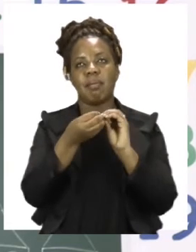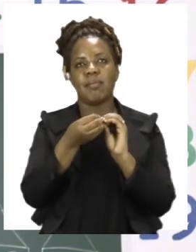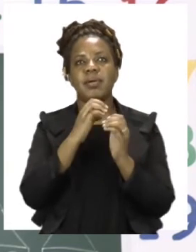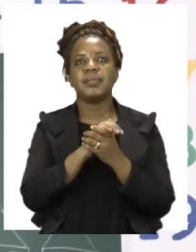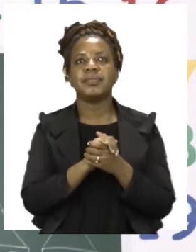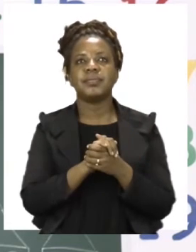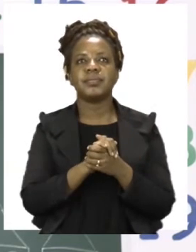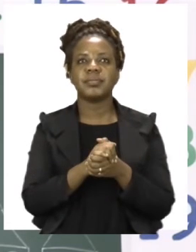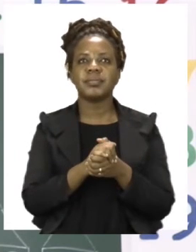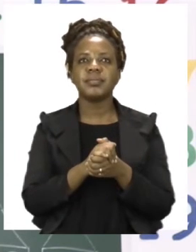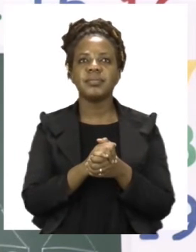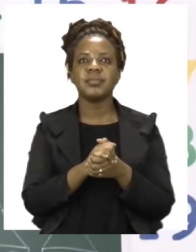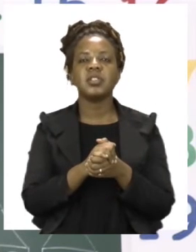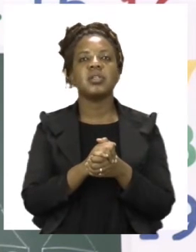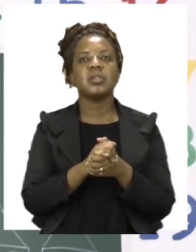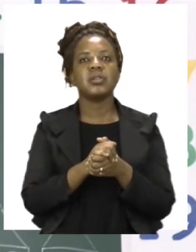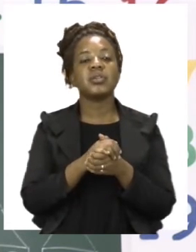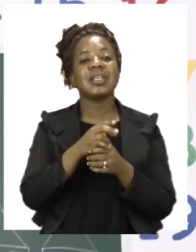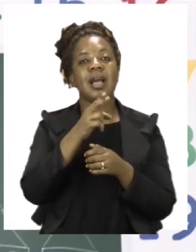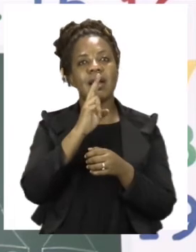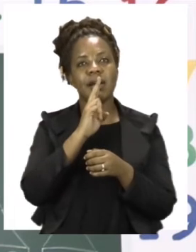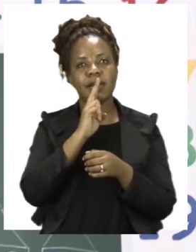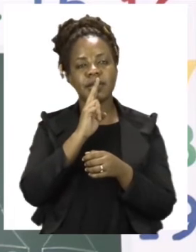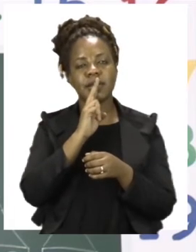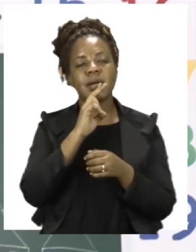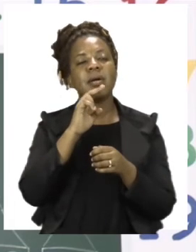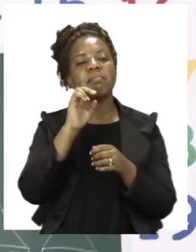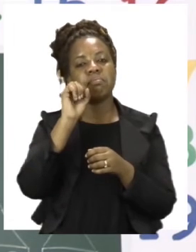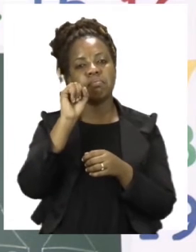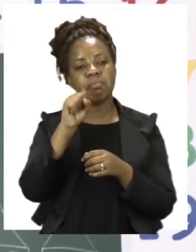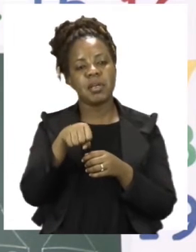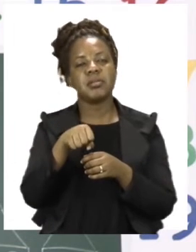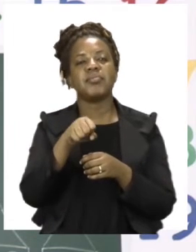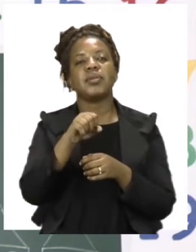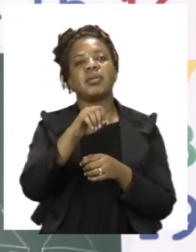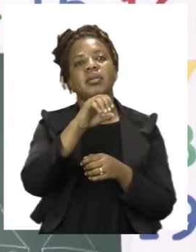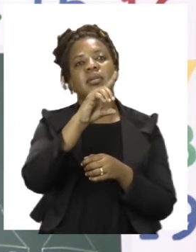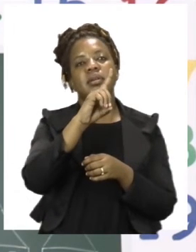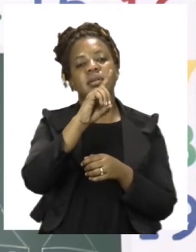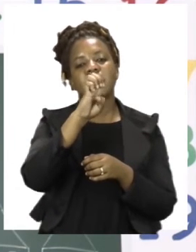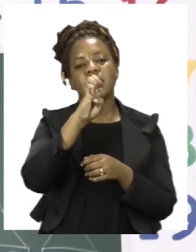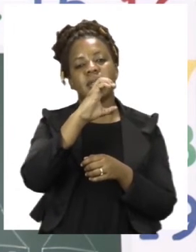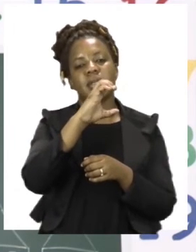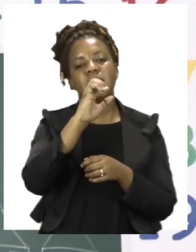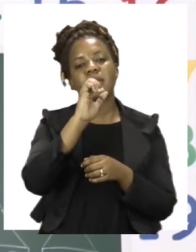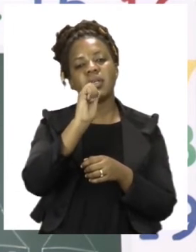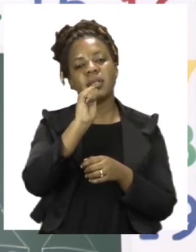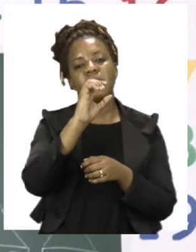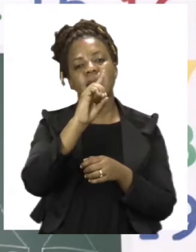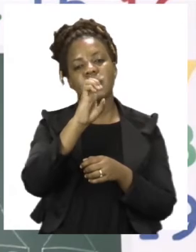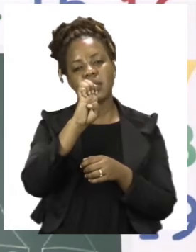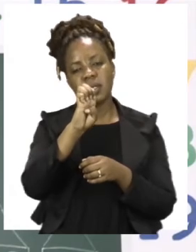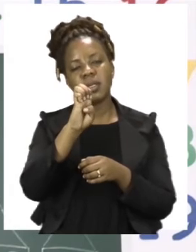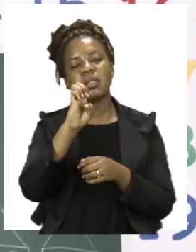a decade number because we are counting in tens, rounding off to the